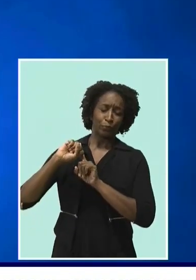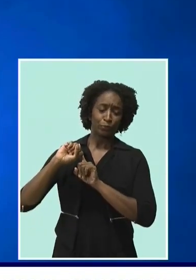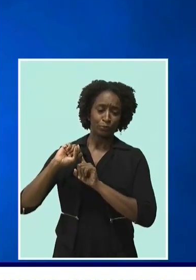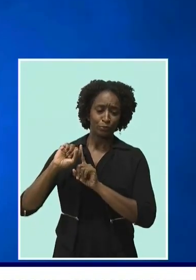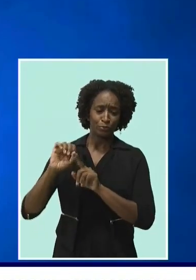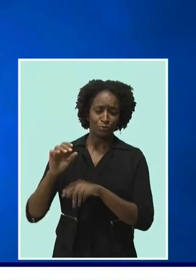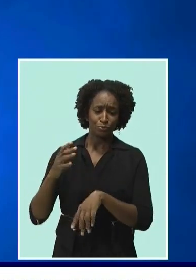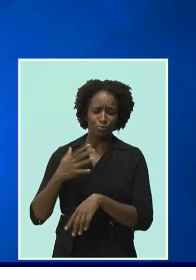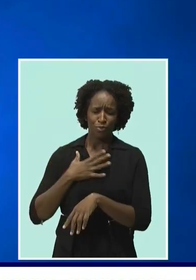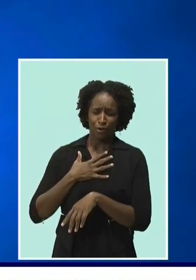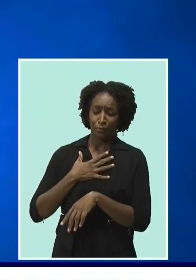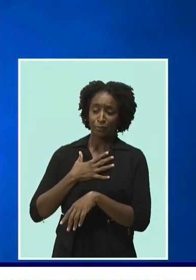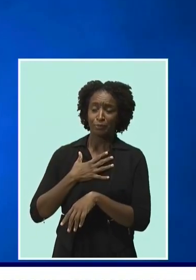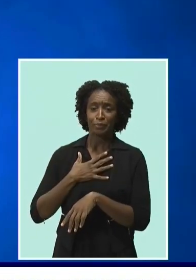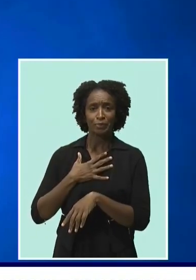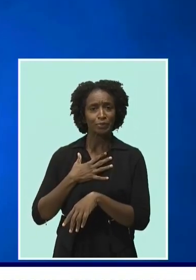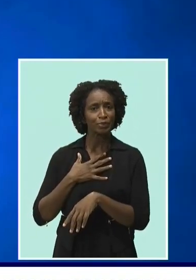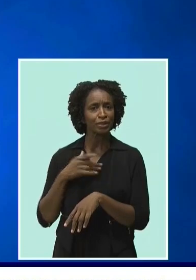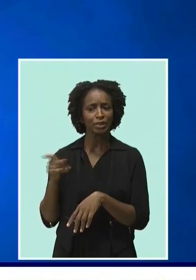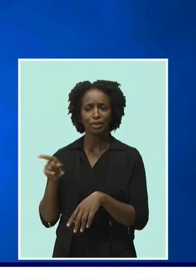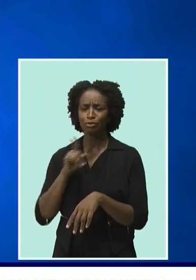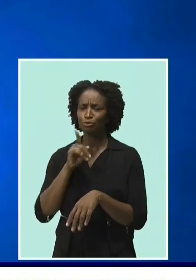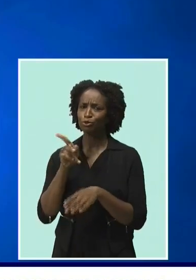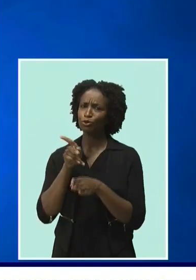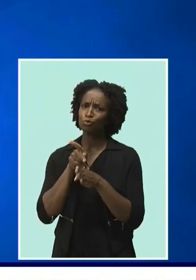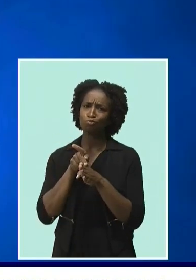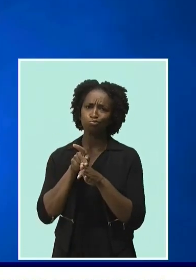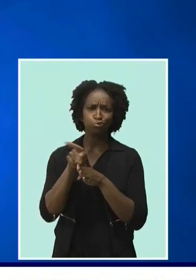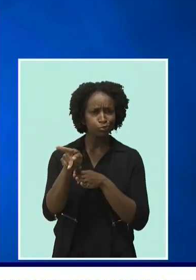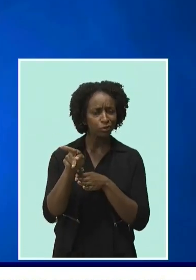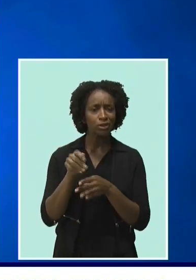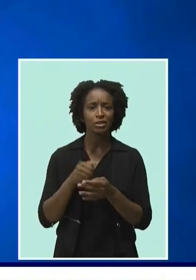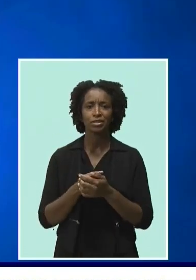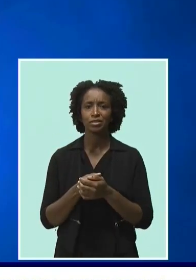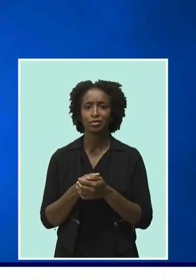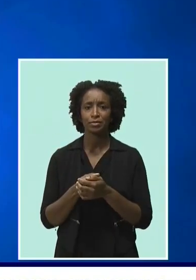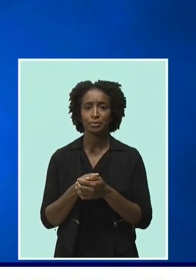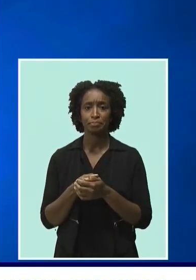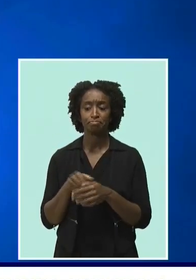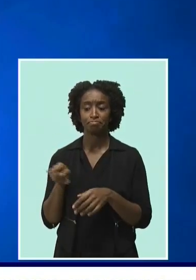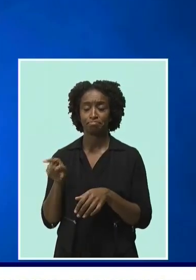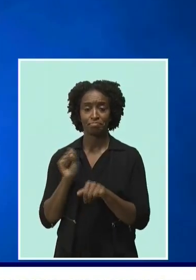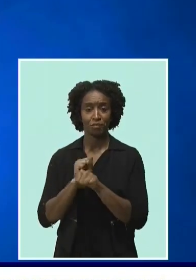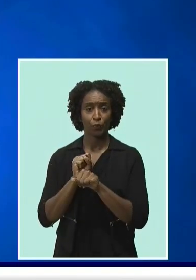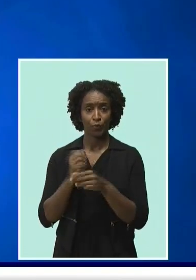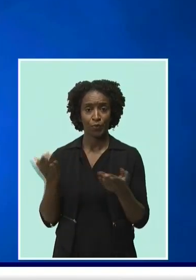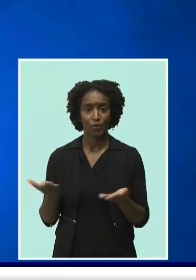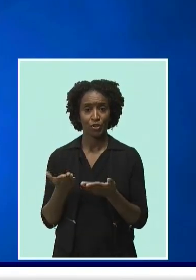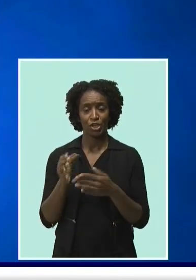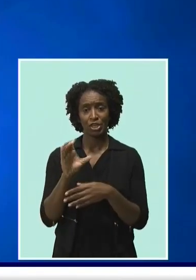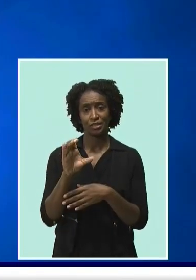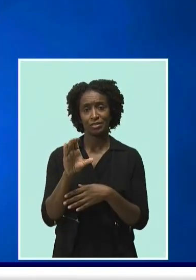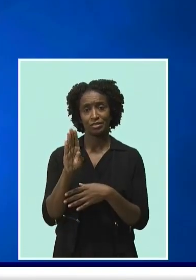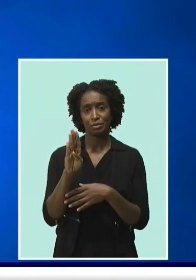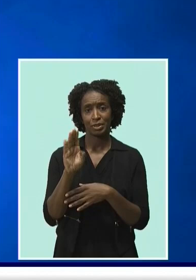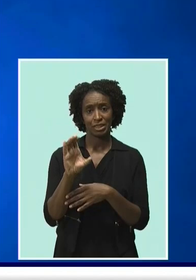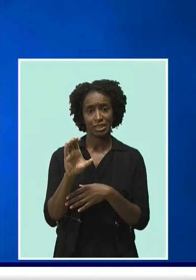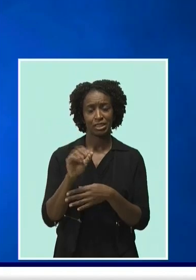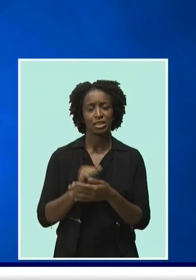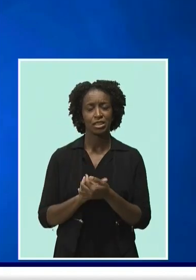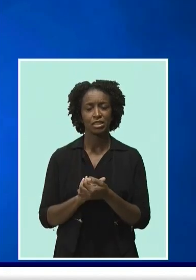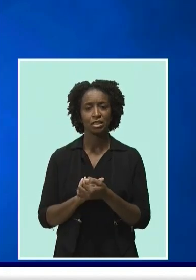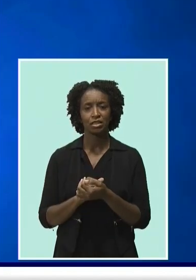professionals in Barbados journalism. Dennis spent 2 years at CBC in the